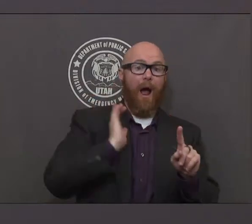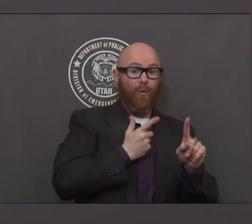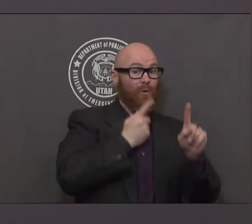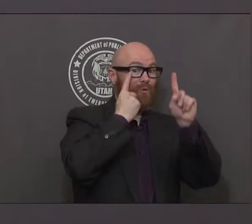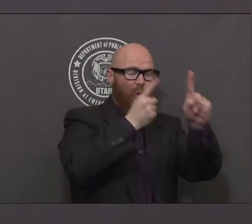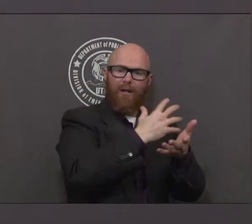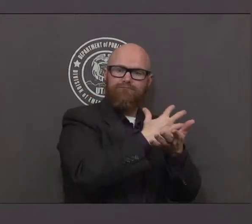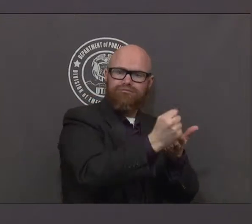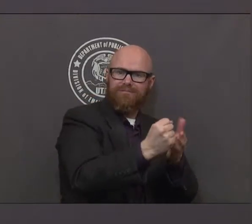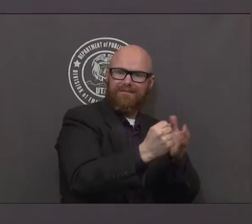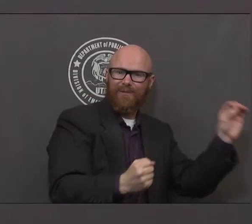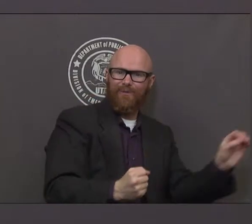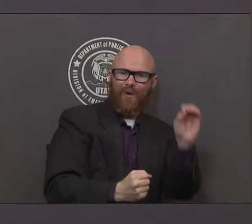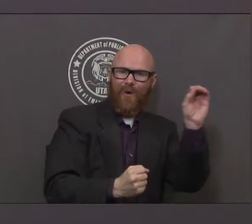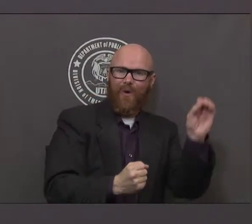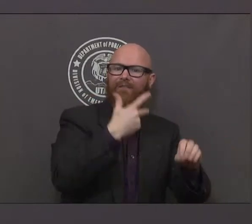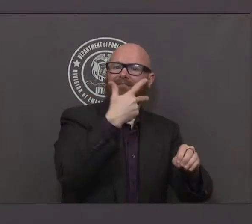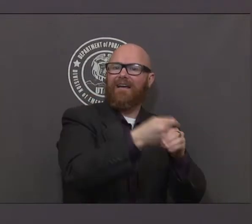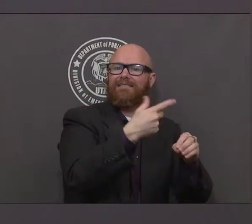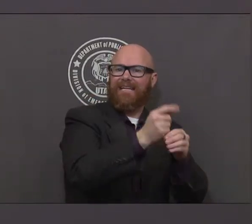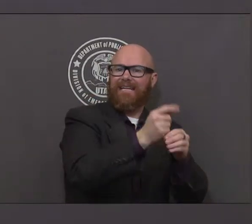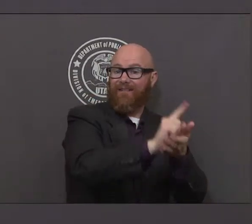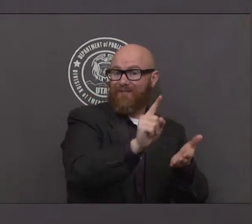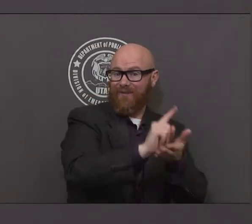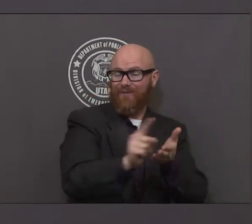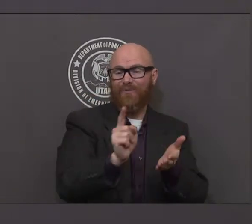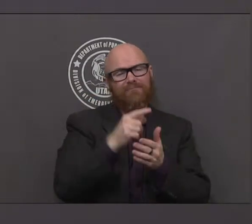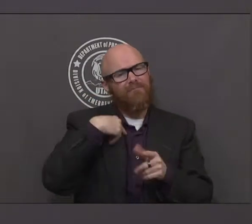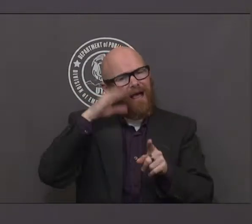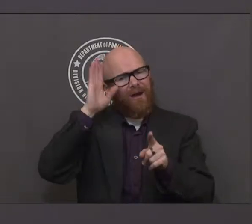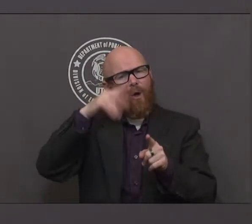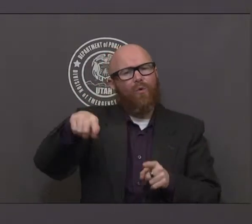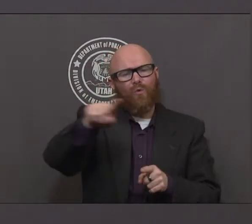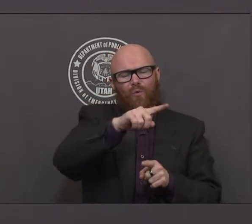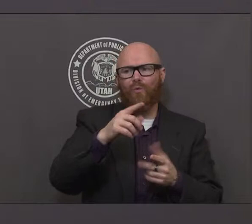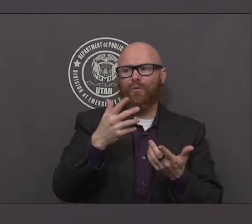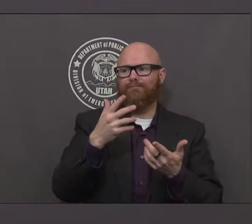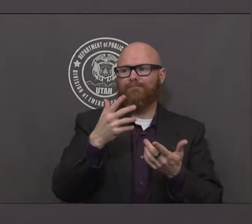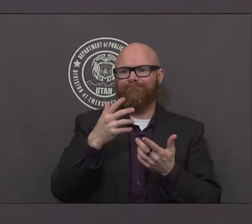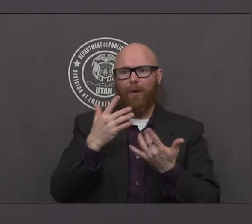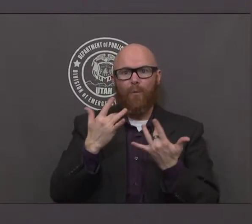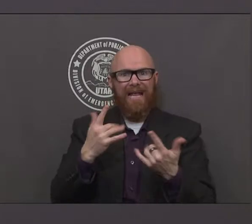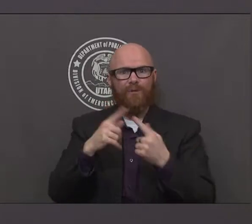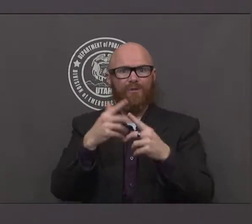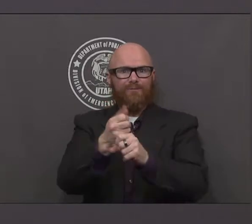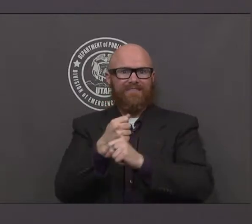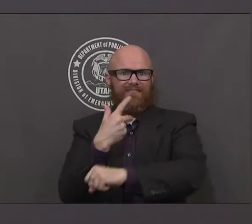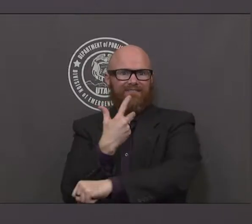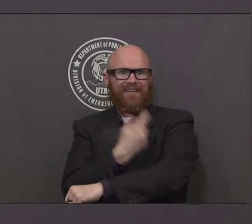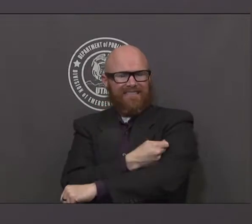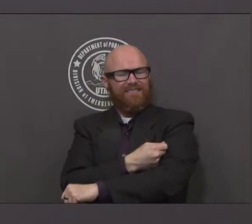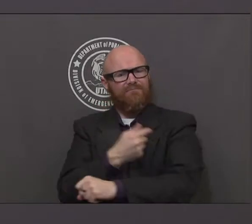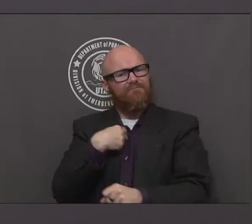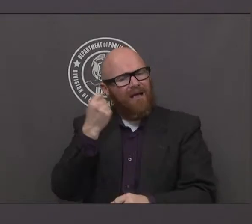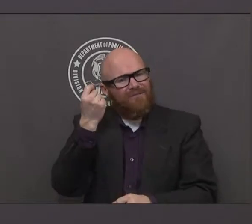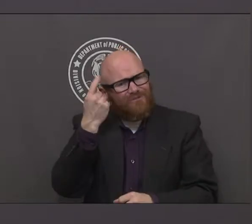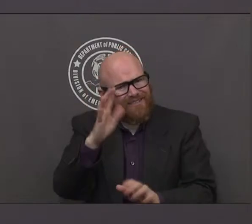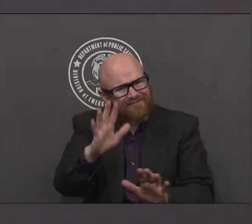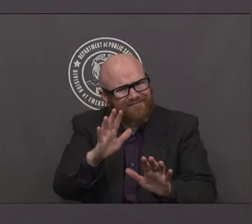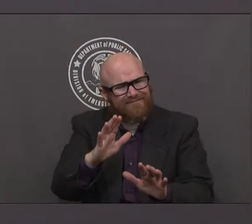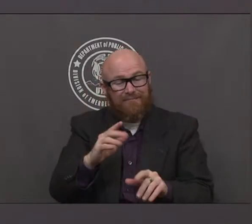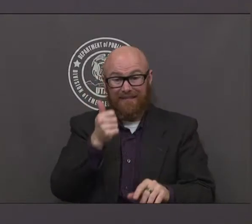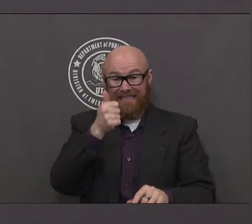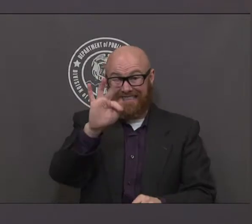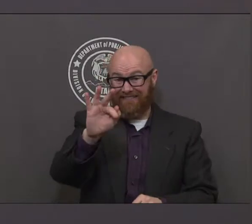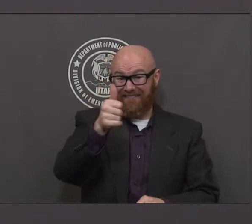who have been diligently waiting to do that, but please accept my apologies. I'm so sorry, but just know that if you're 80 years old and you